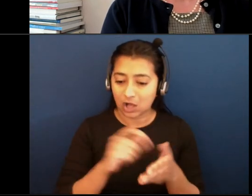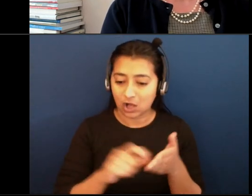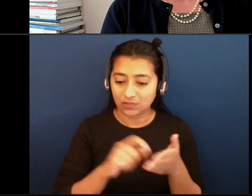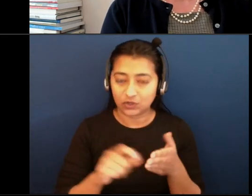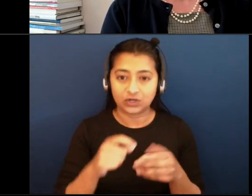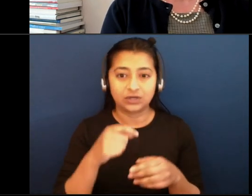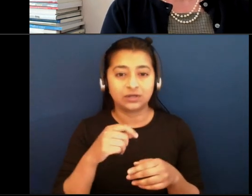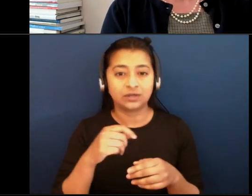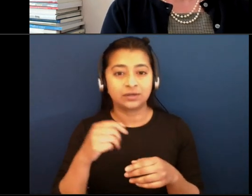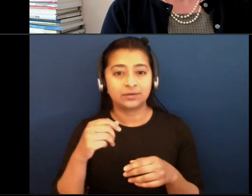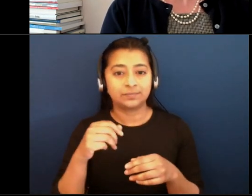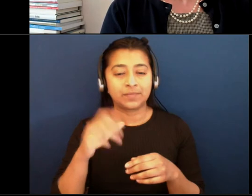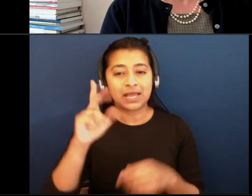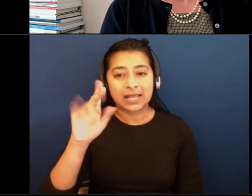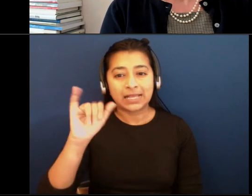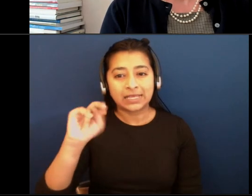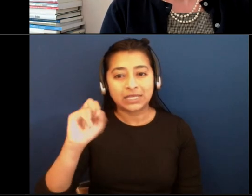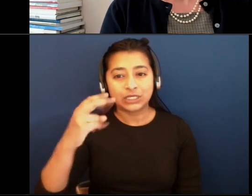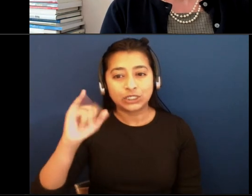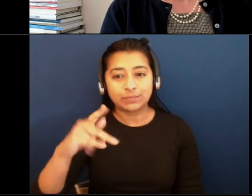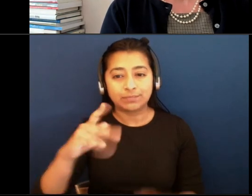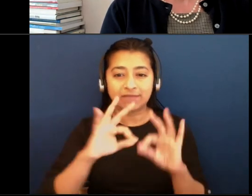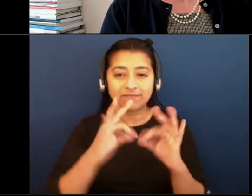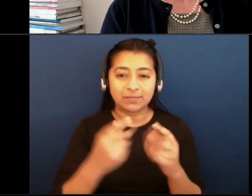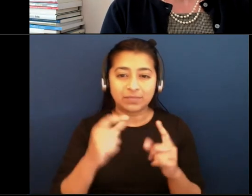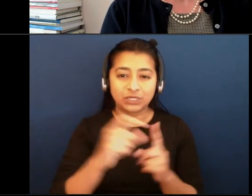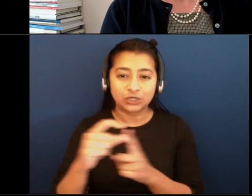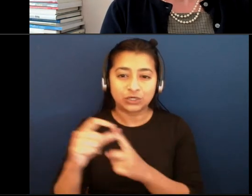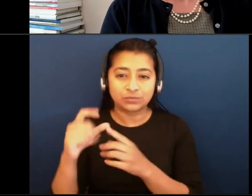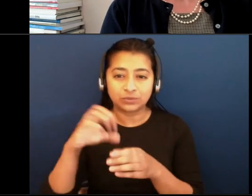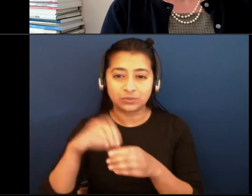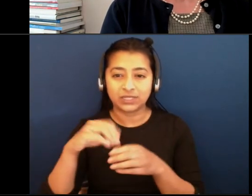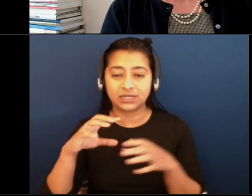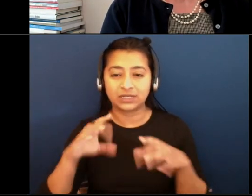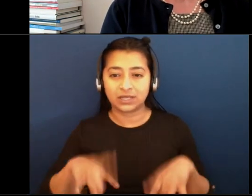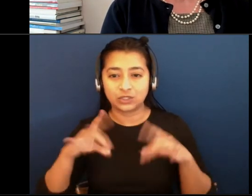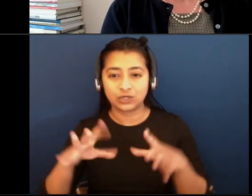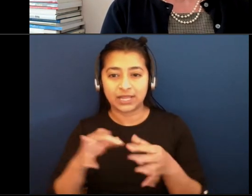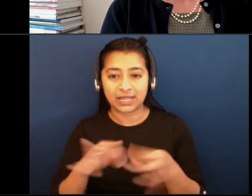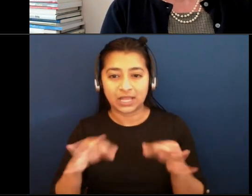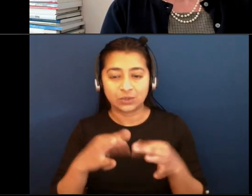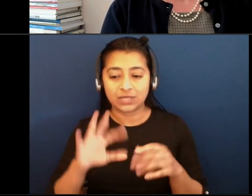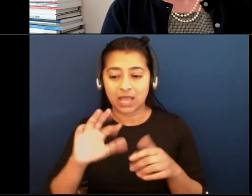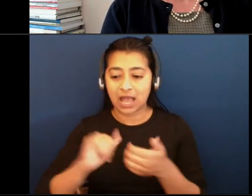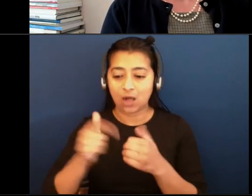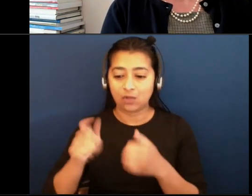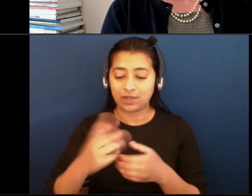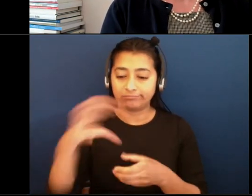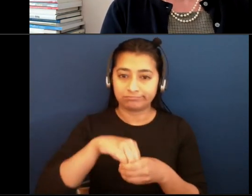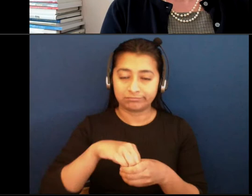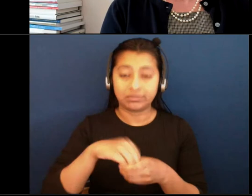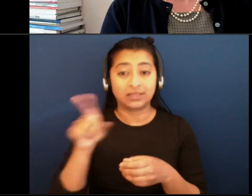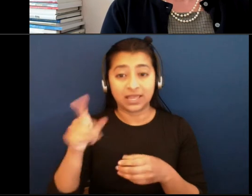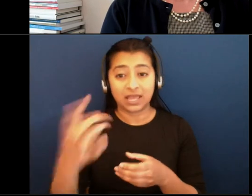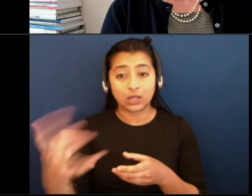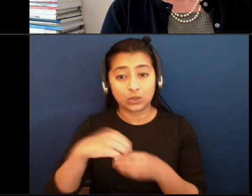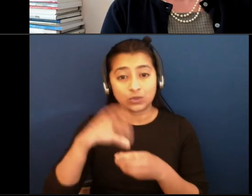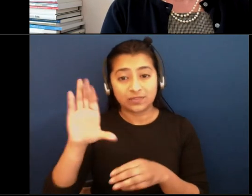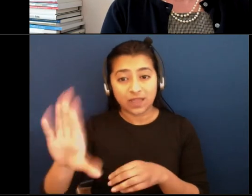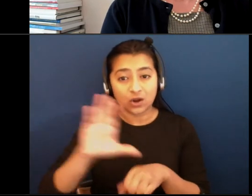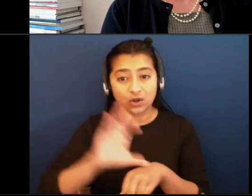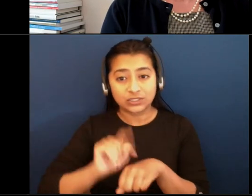of kinship terms in Australian languages. And again, they included their consultants because they say we